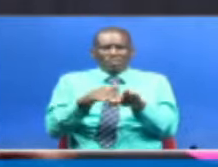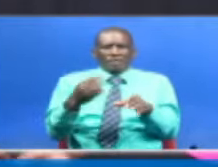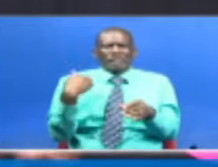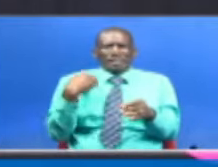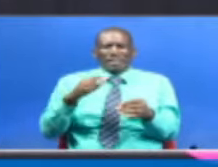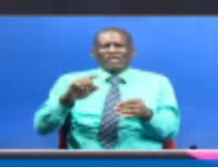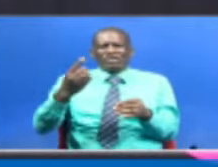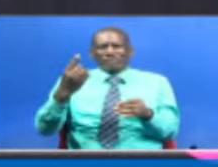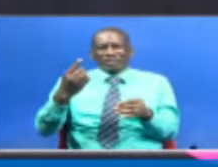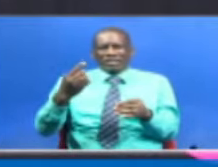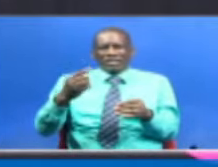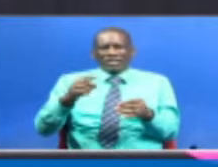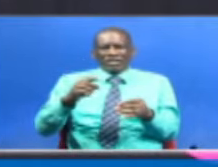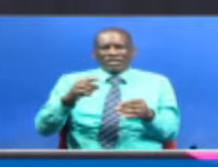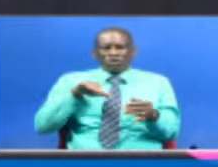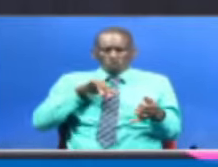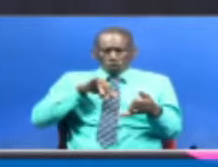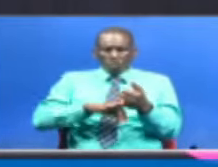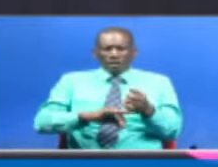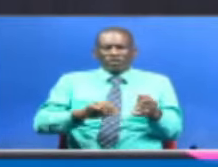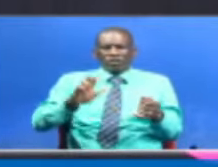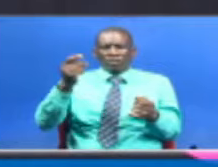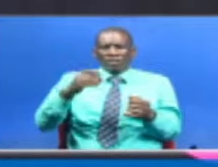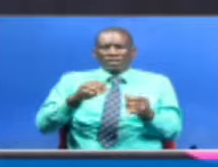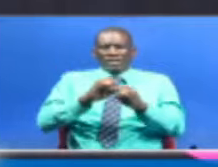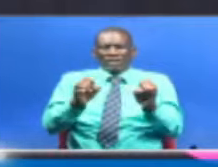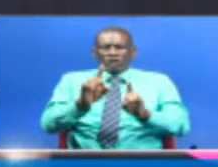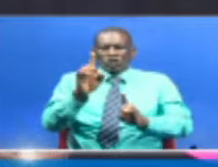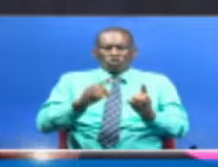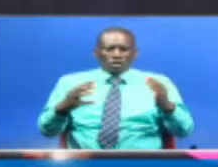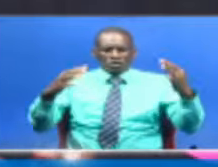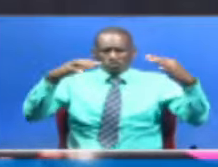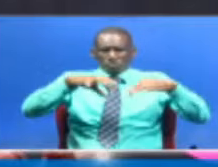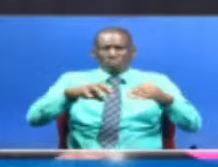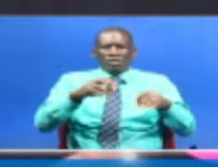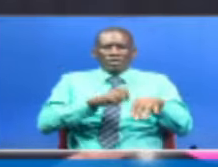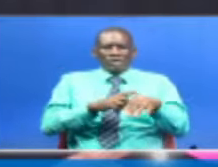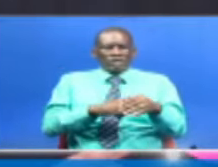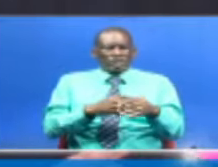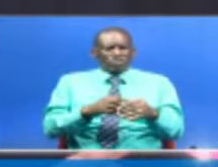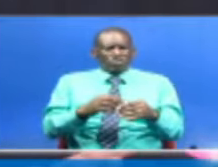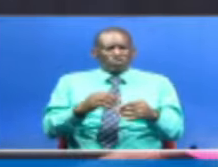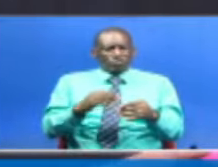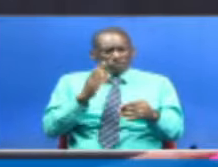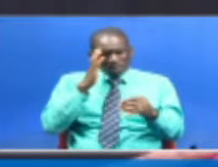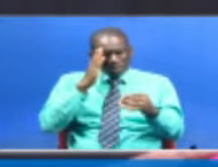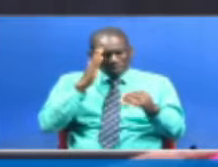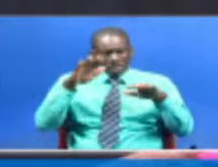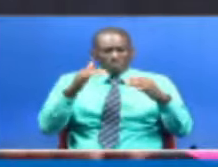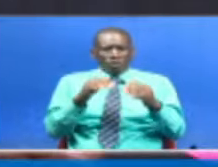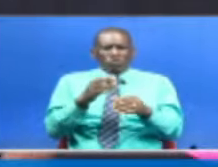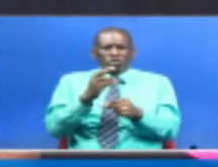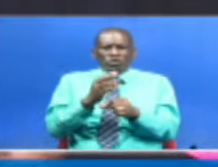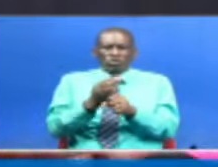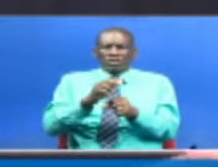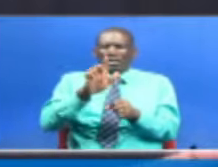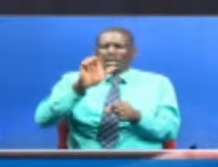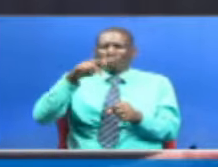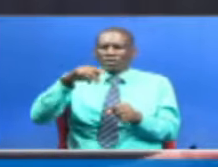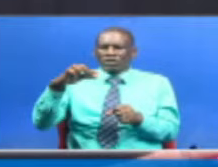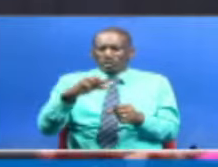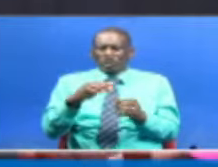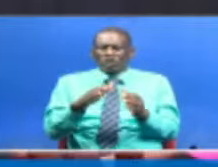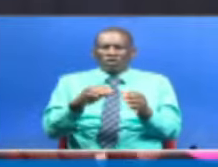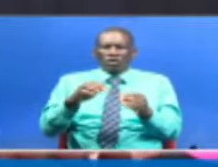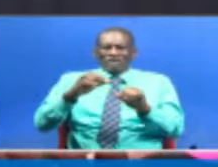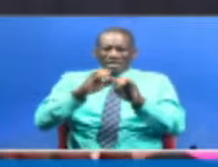Lady's Clean Cooking Forum. And when you think about taking LPG or the cleaner